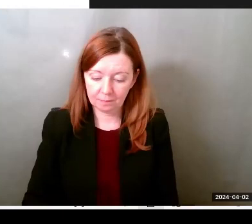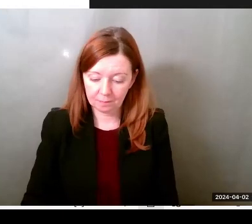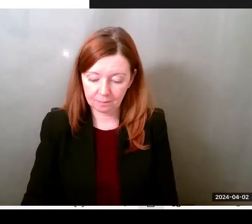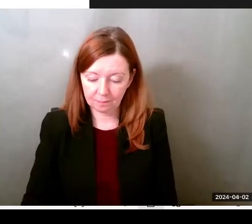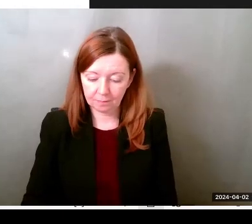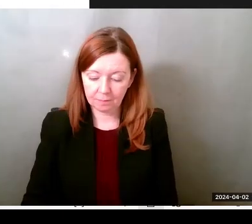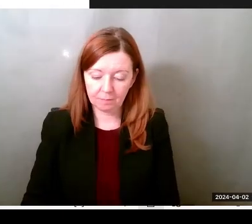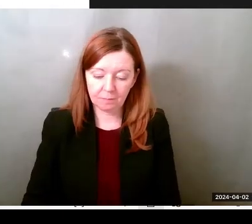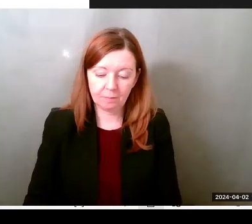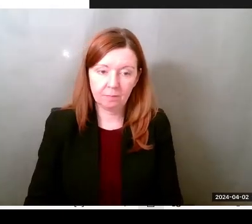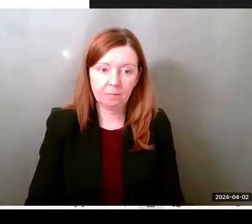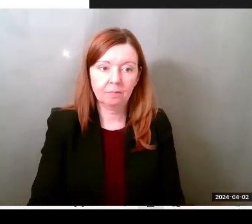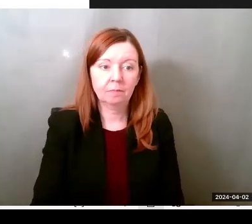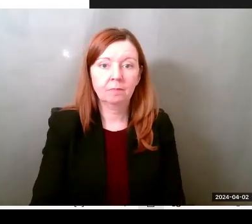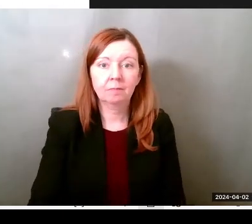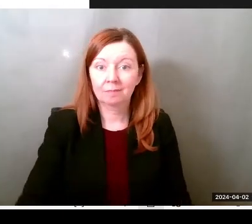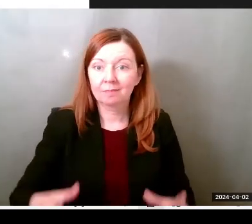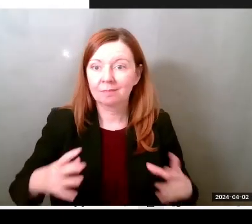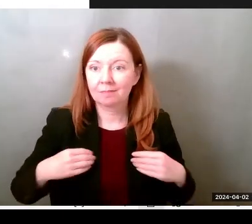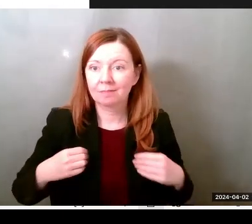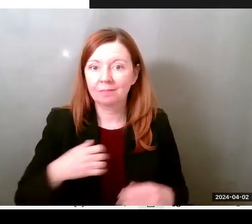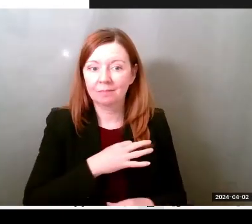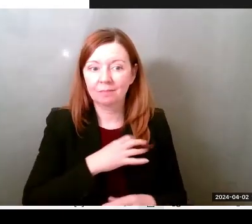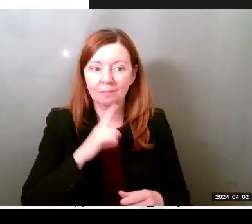And accept the staff comments.